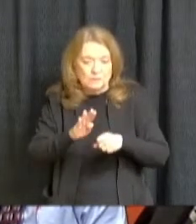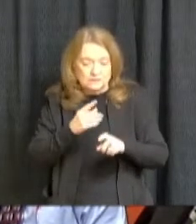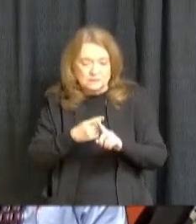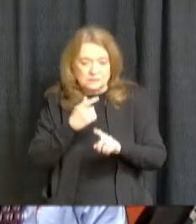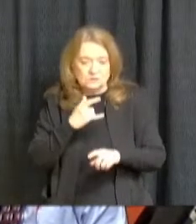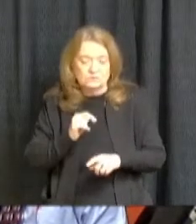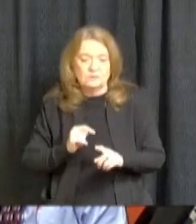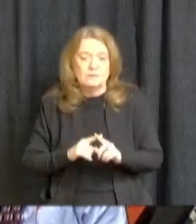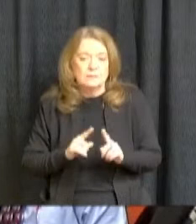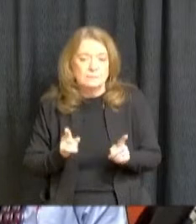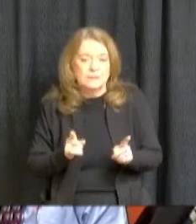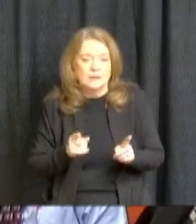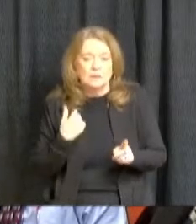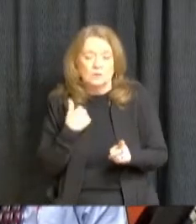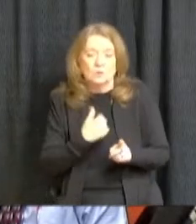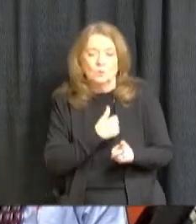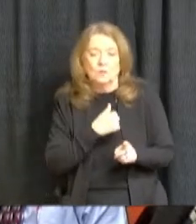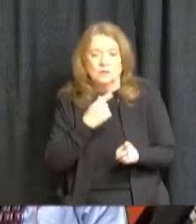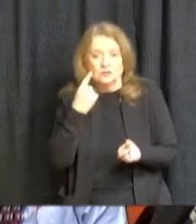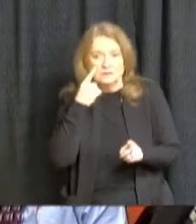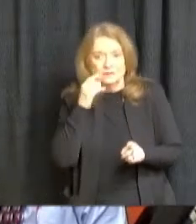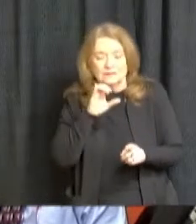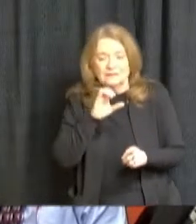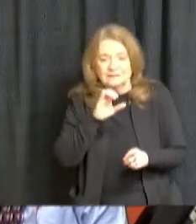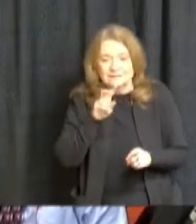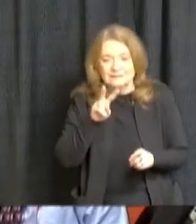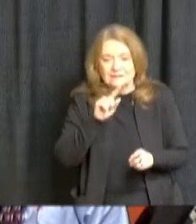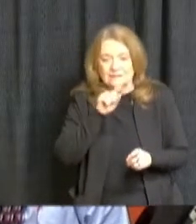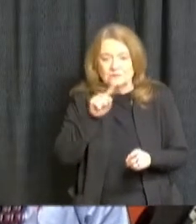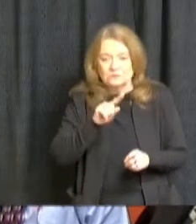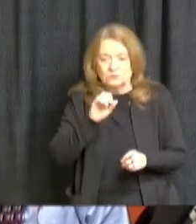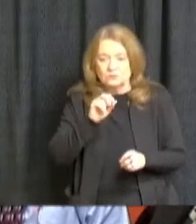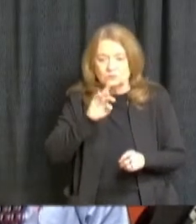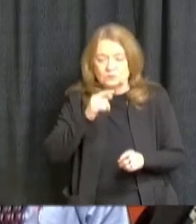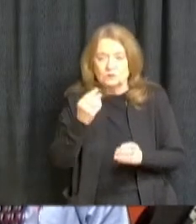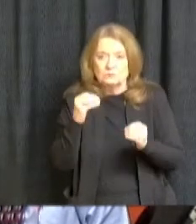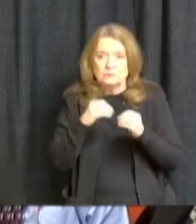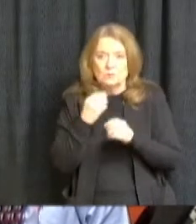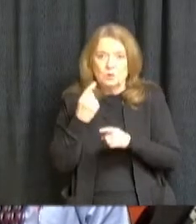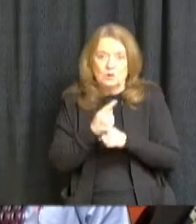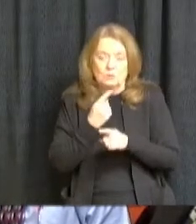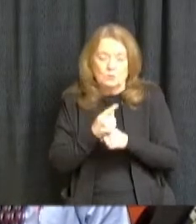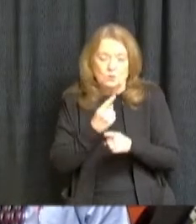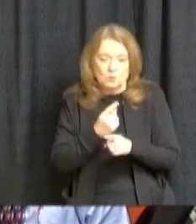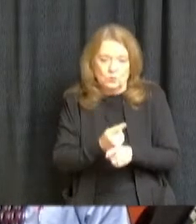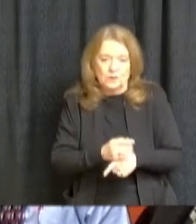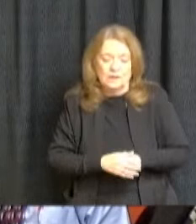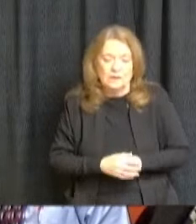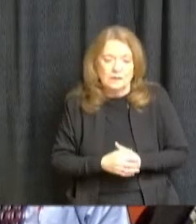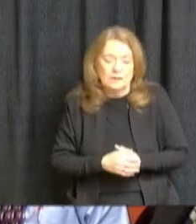But we just think that the C2 zoning would be more appropriate.